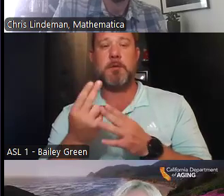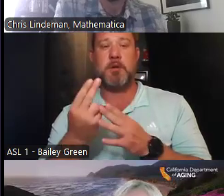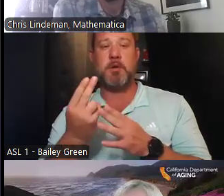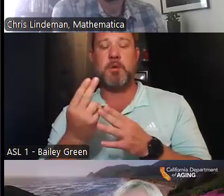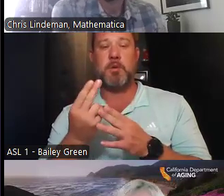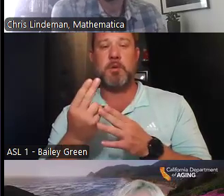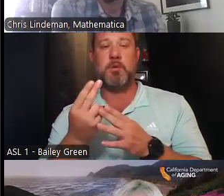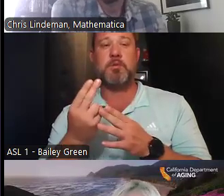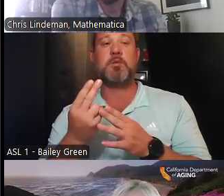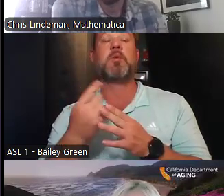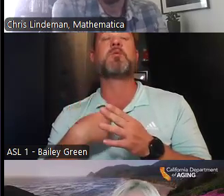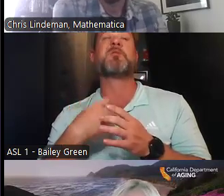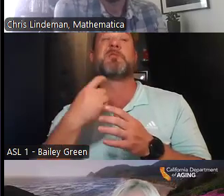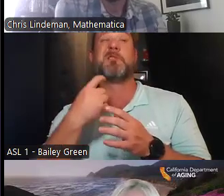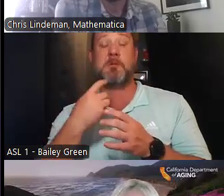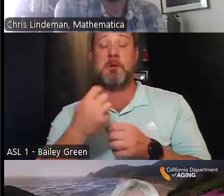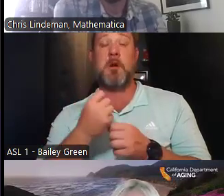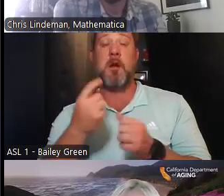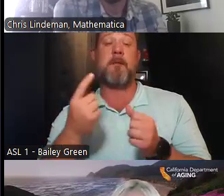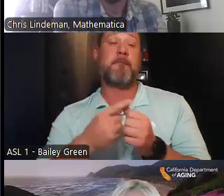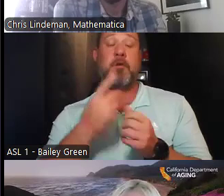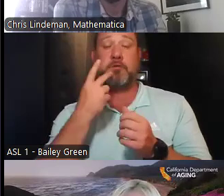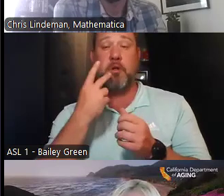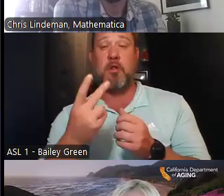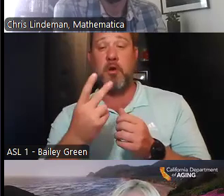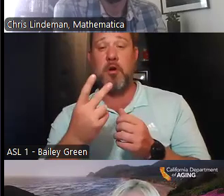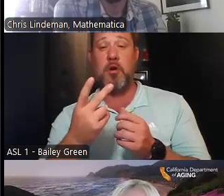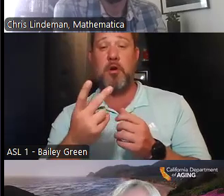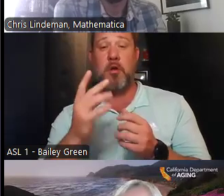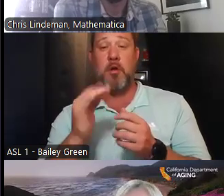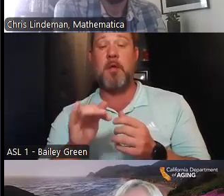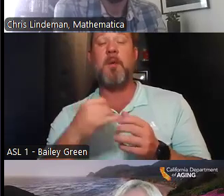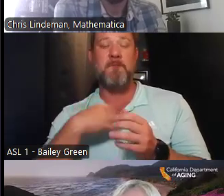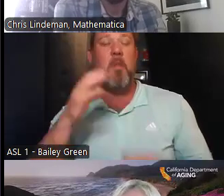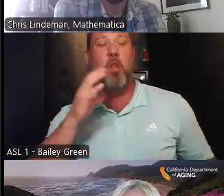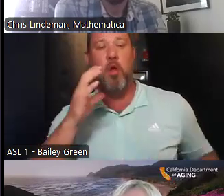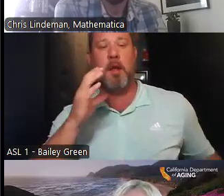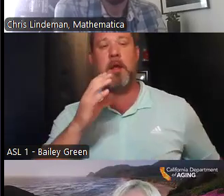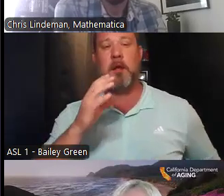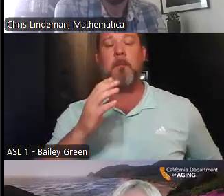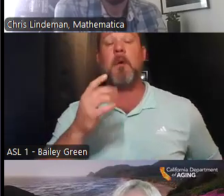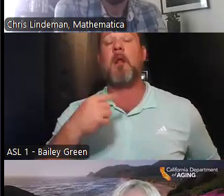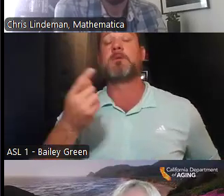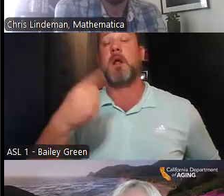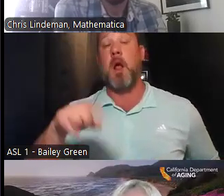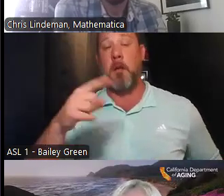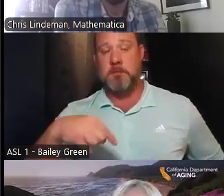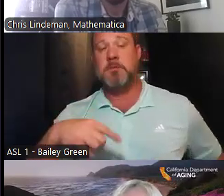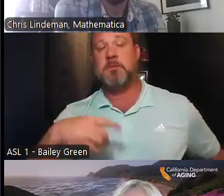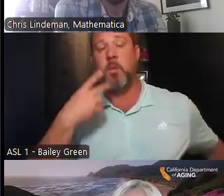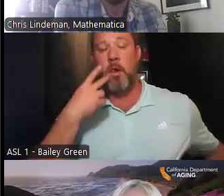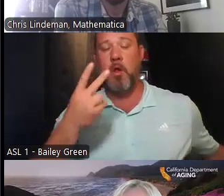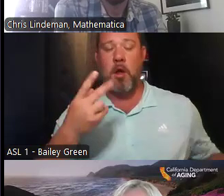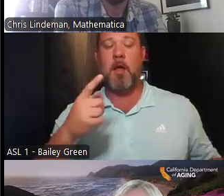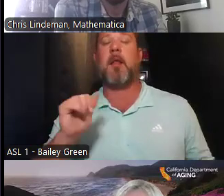So we've just gotten a first look at this. We've been looking at it a little bit, but as it comes along, we take a look and then we